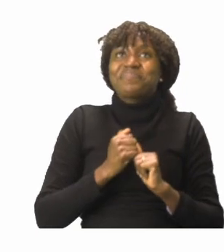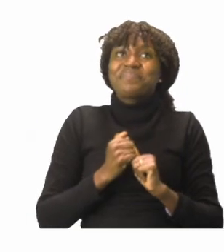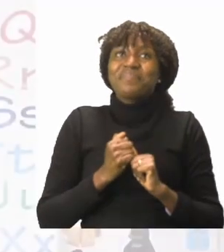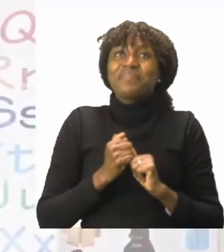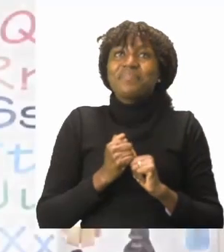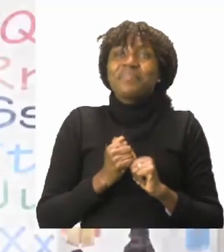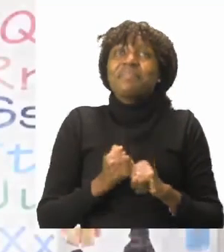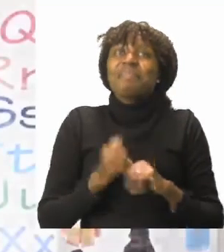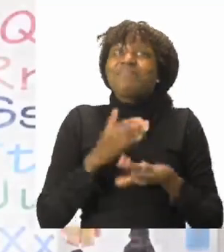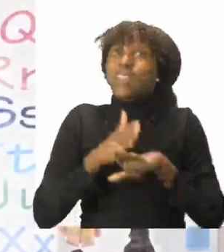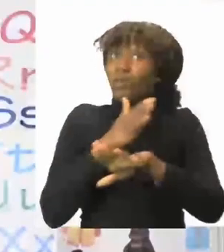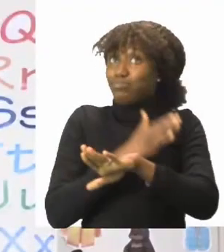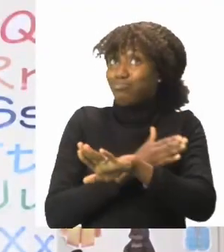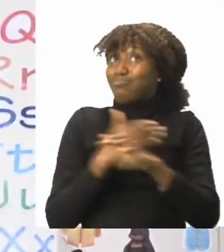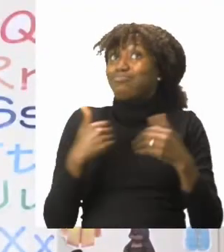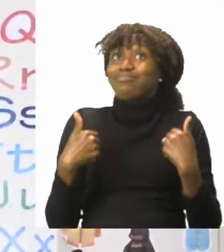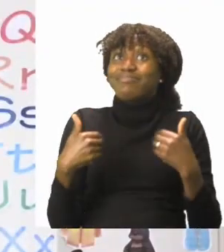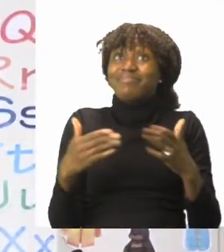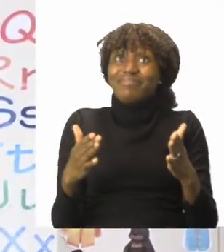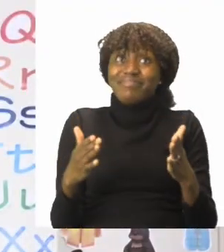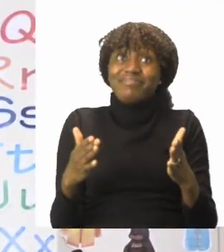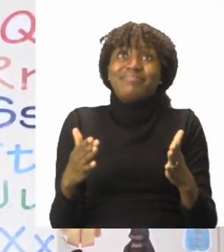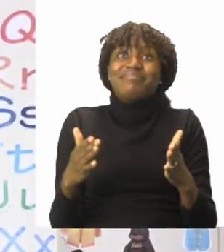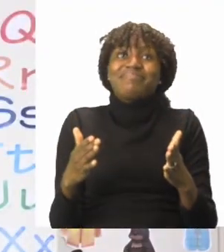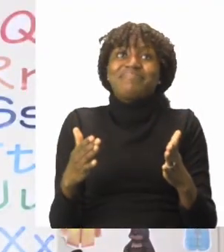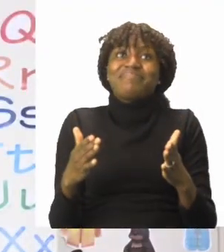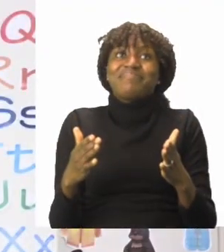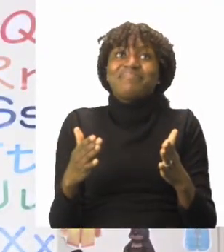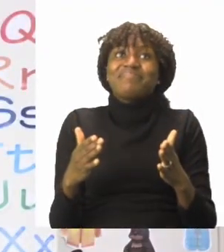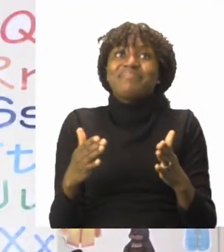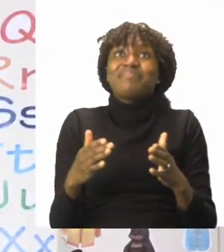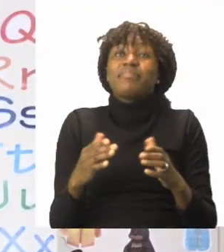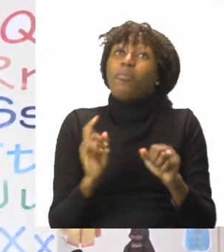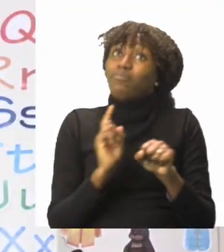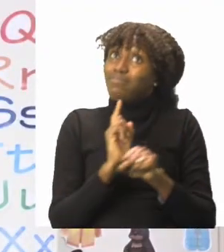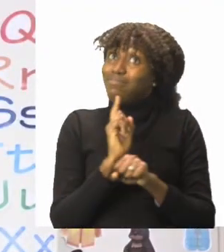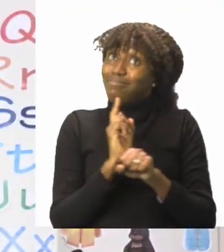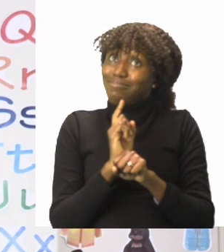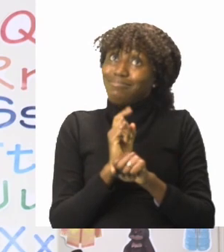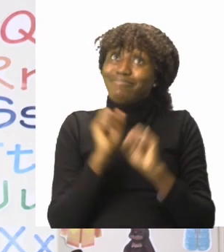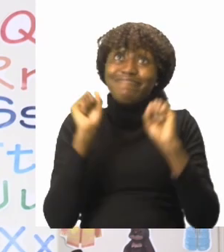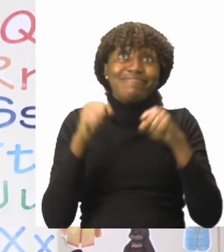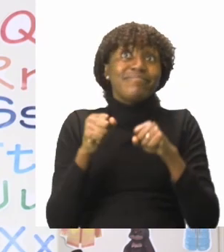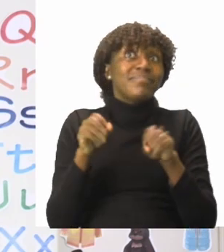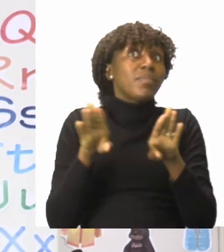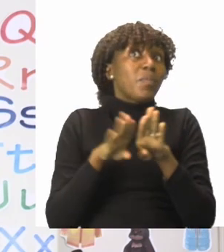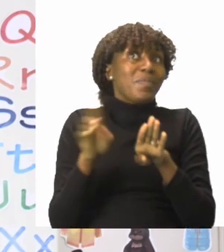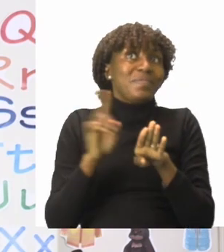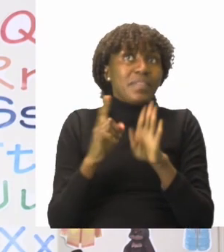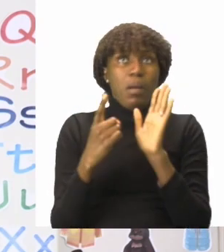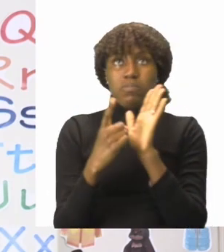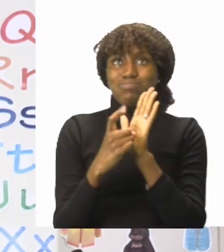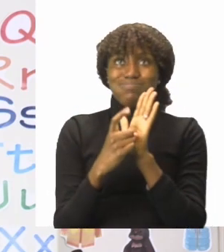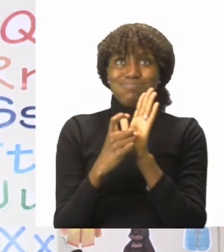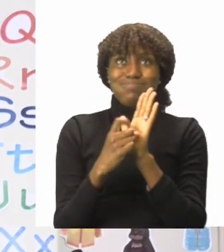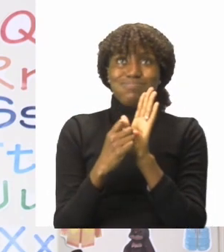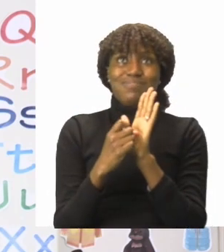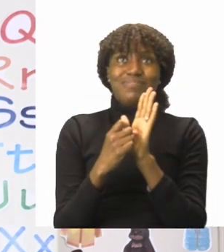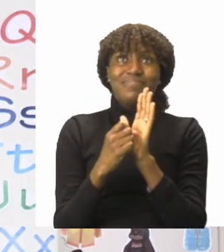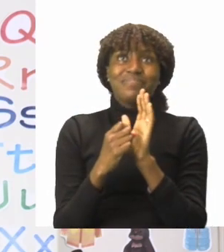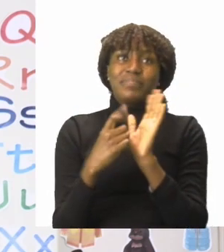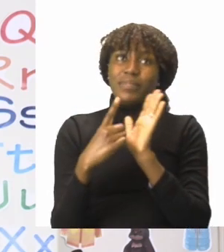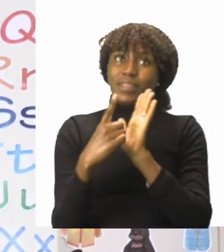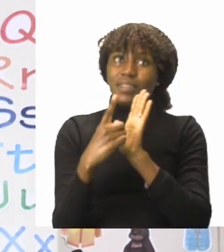Community. And before we get into any lessons, my dear friends, we know that we need to sanitize. So let's take